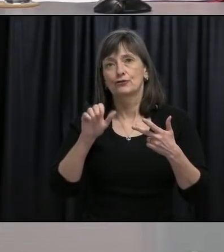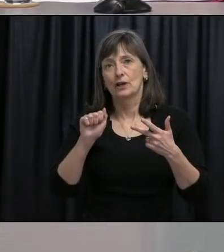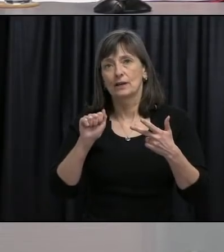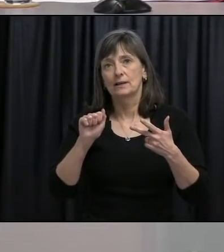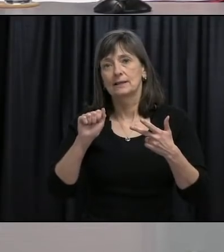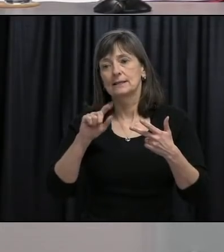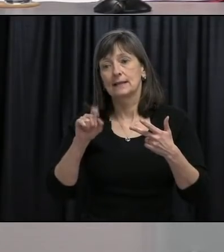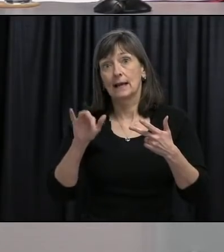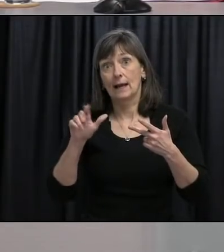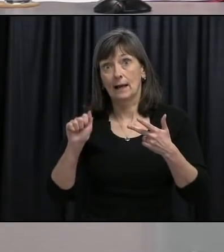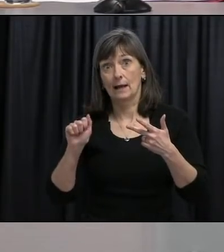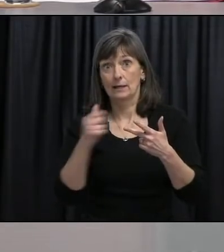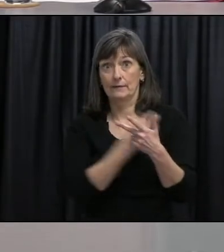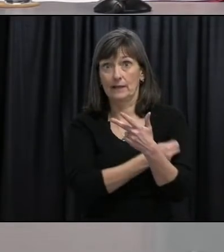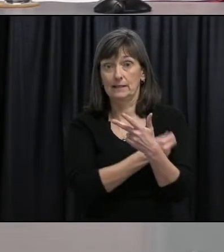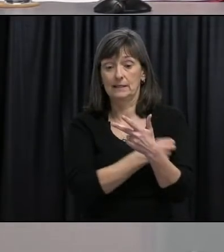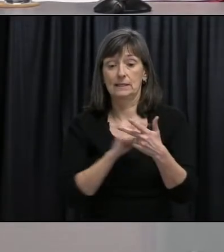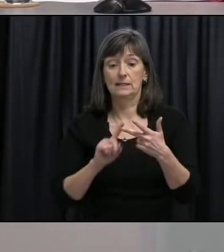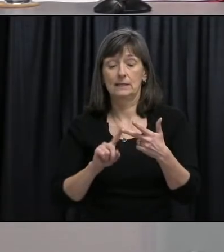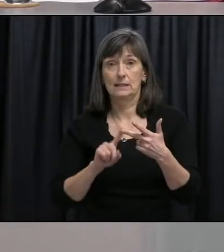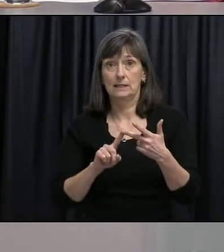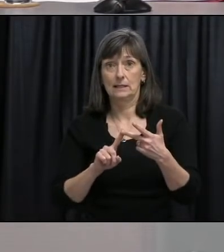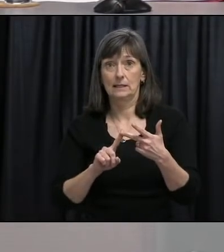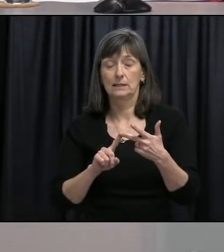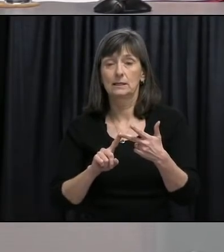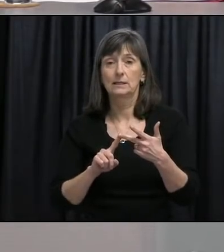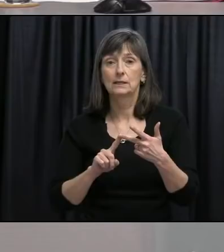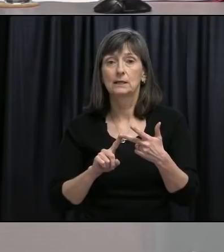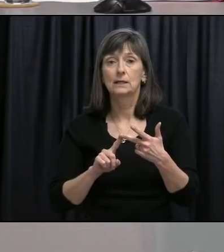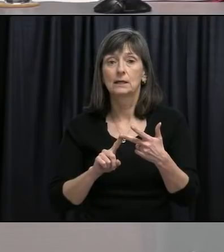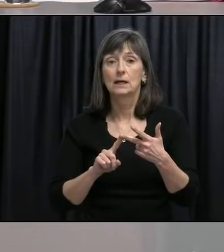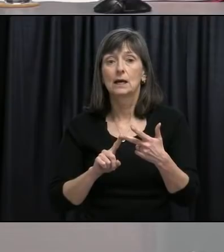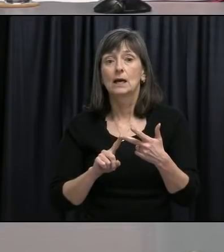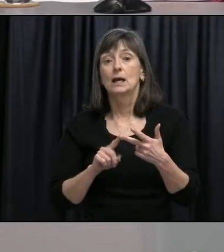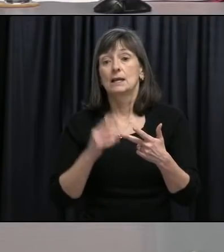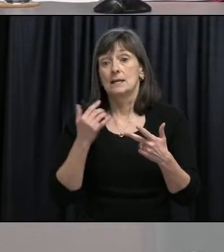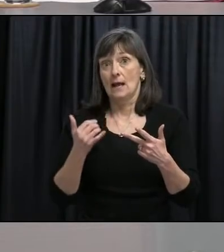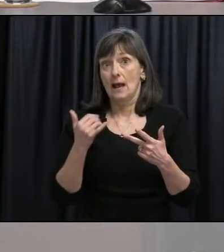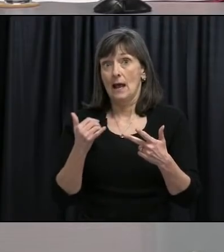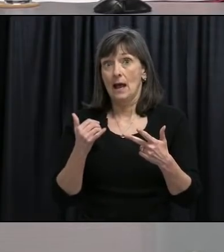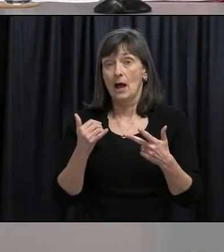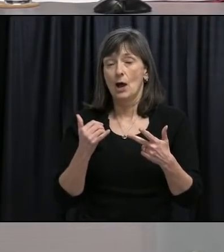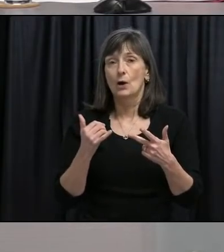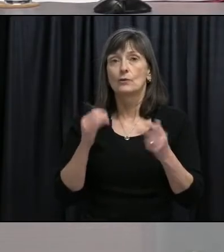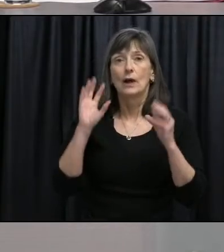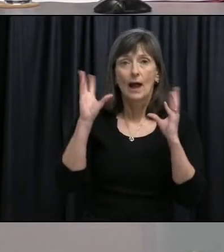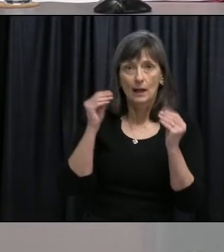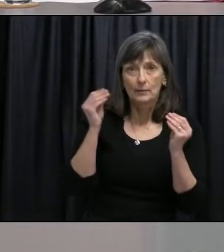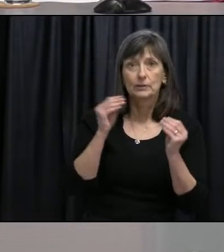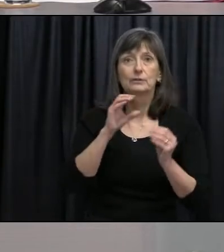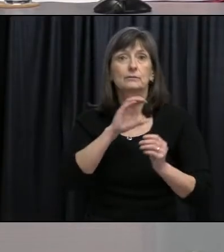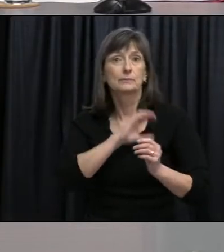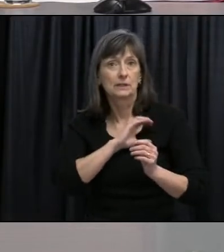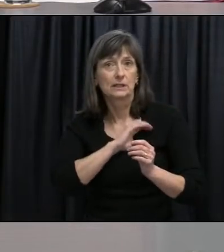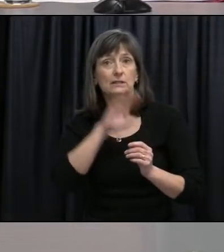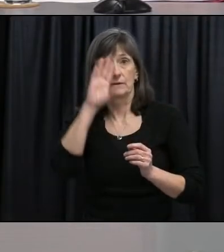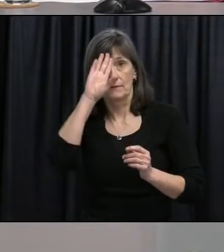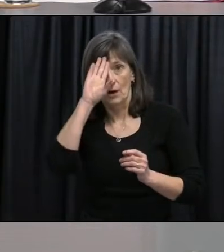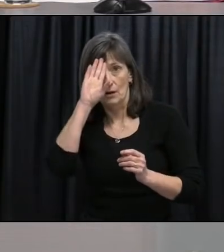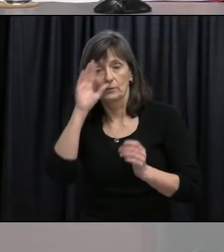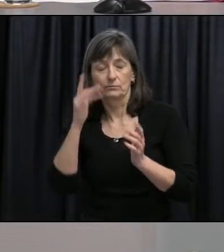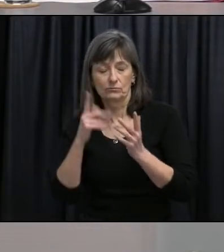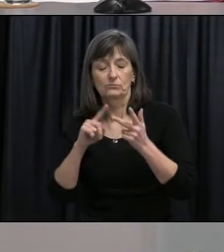looking to see when we're done vaccinating first responders, who will be next on the list for AstraZeneca?